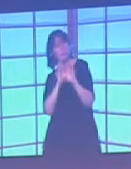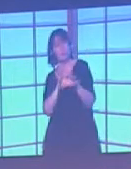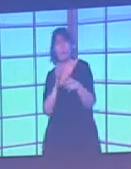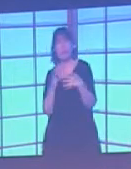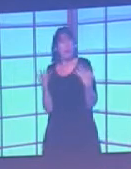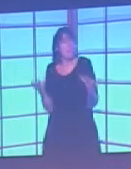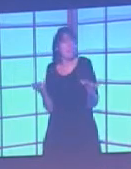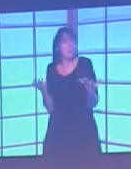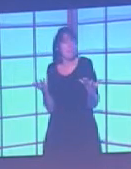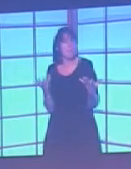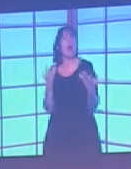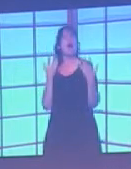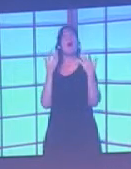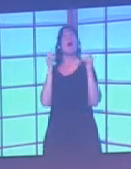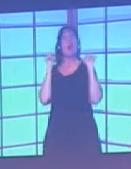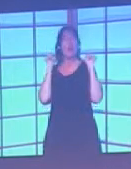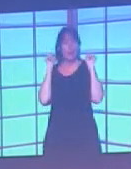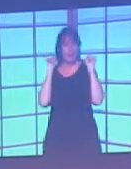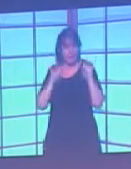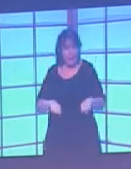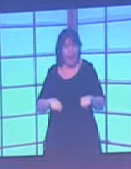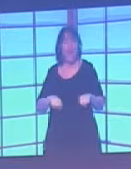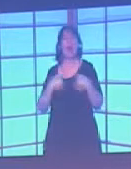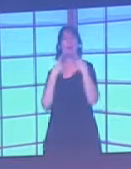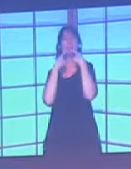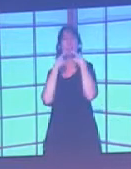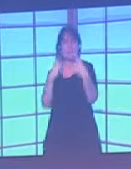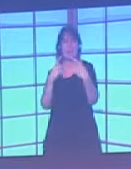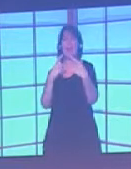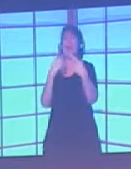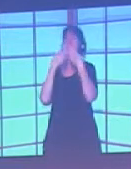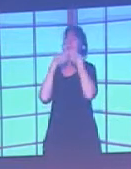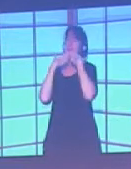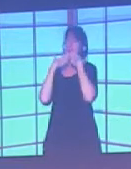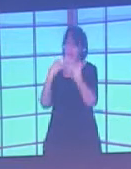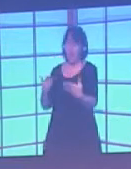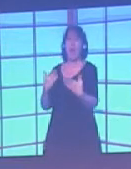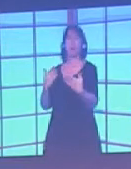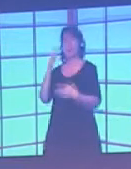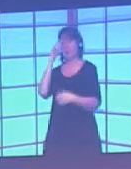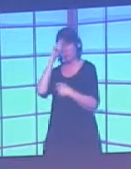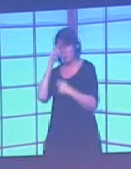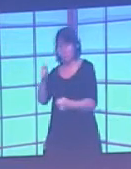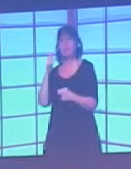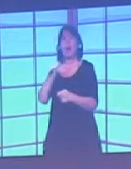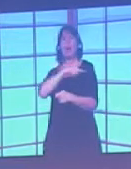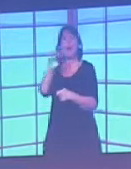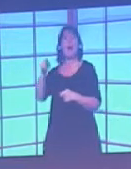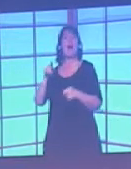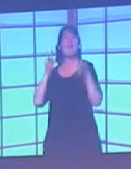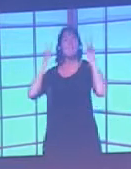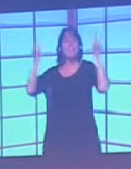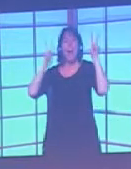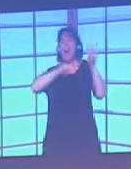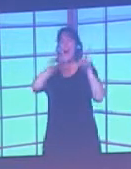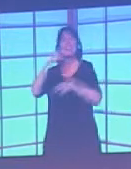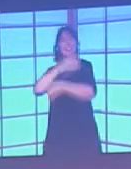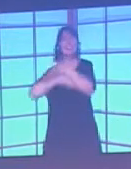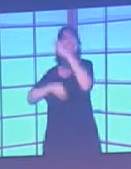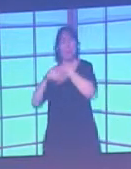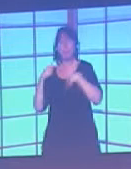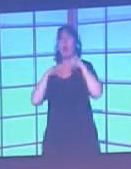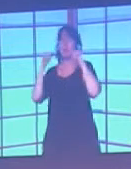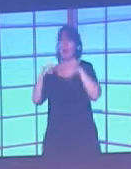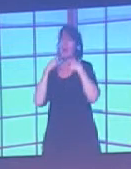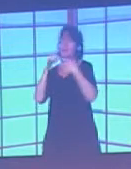club to be able to say thank you and to recognise their loyal disabled fans. Okay,